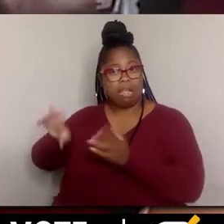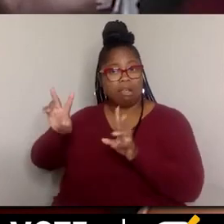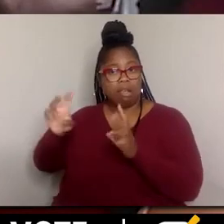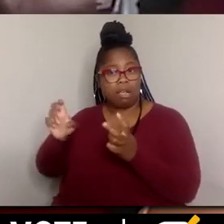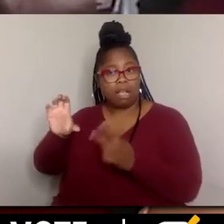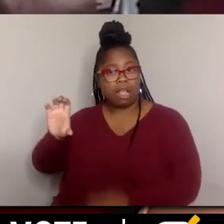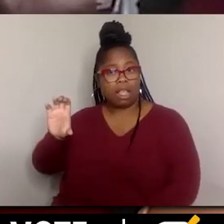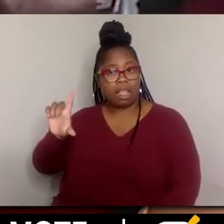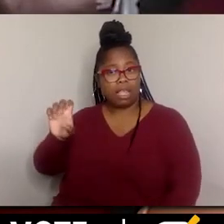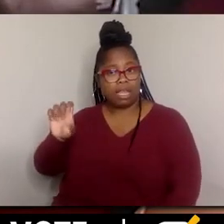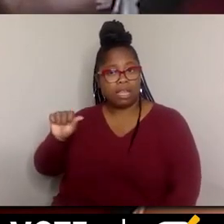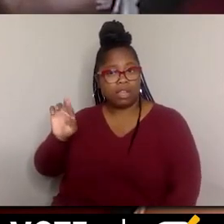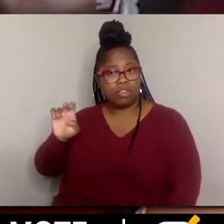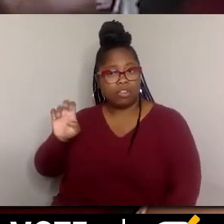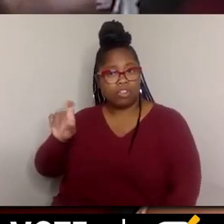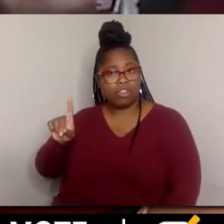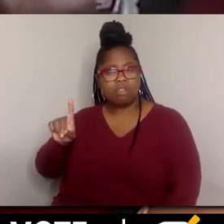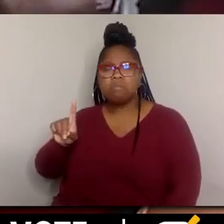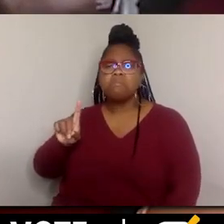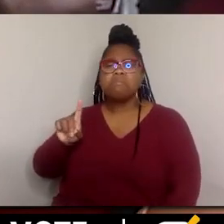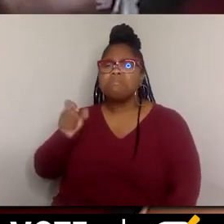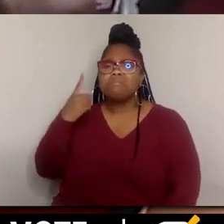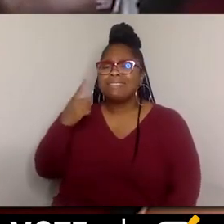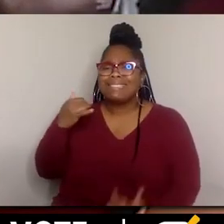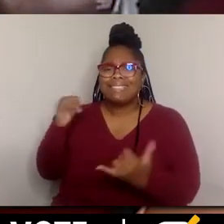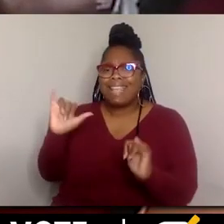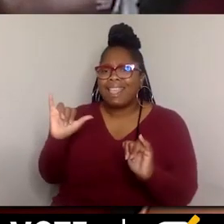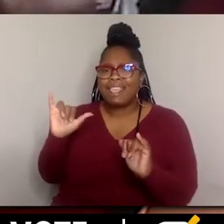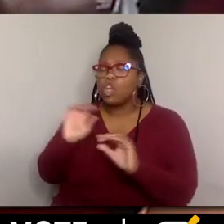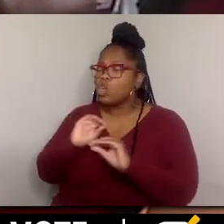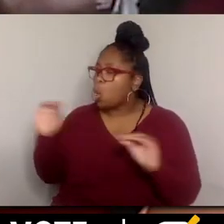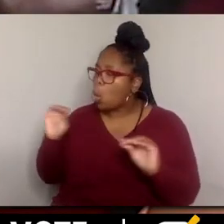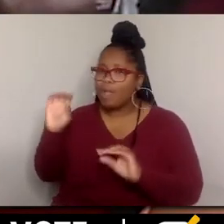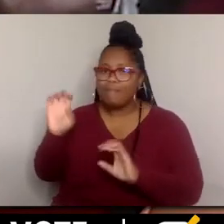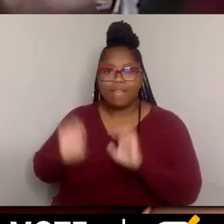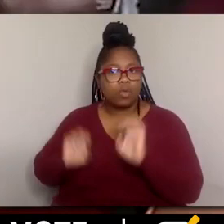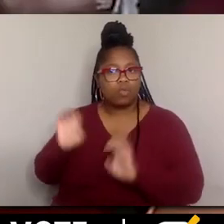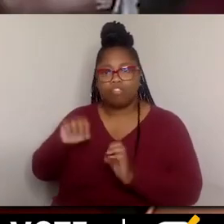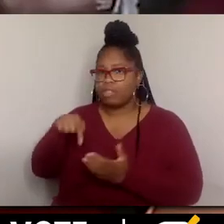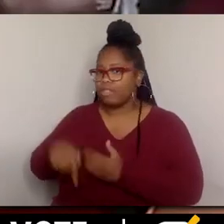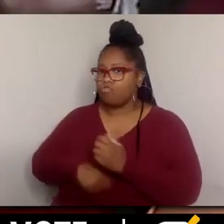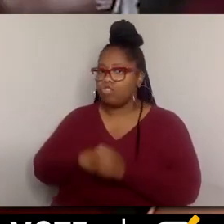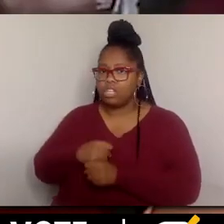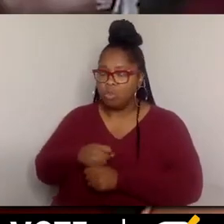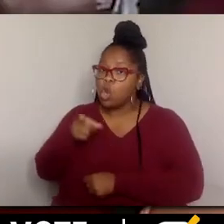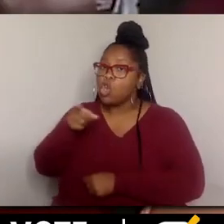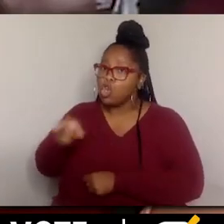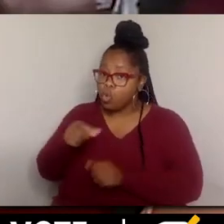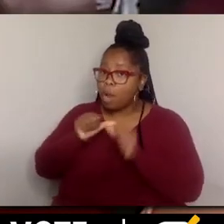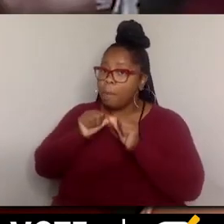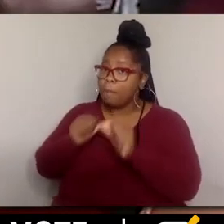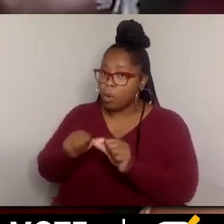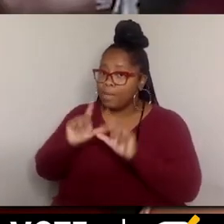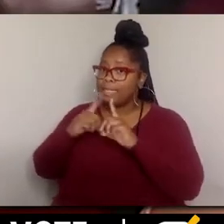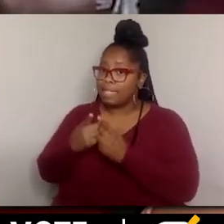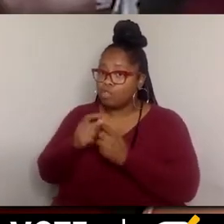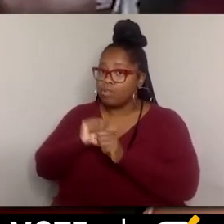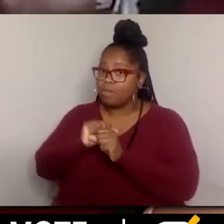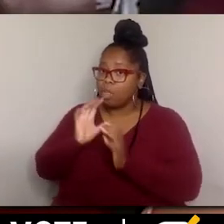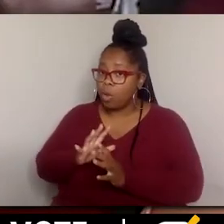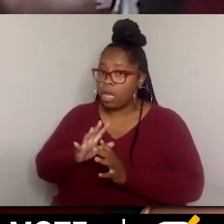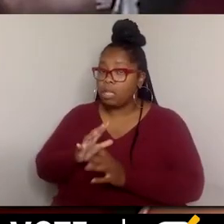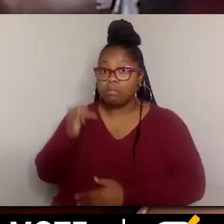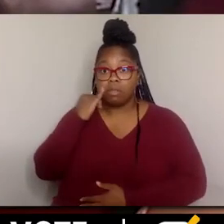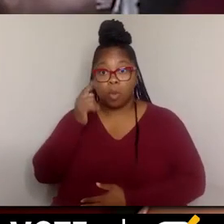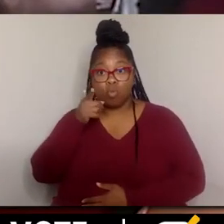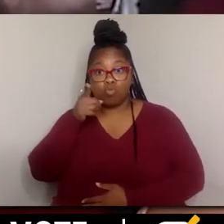be evaluated because you are a permanent district employee. If you are a permanent employee